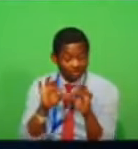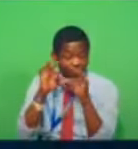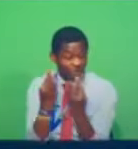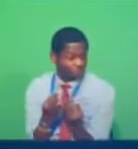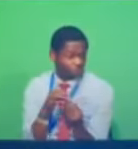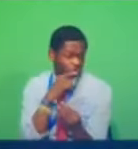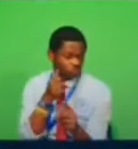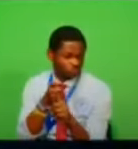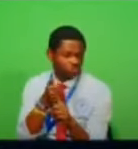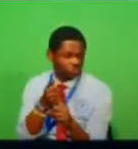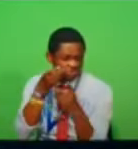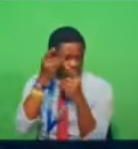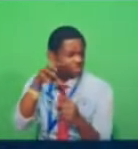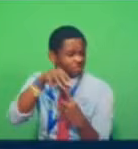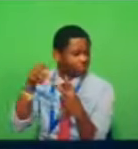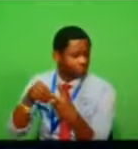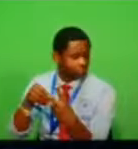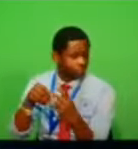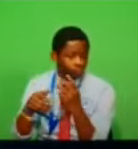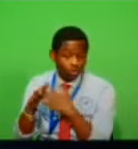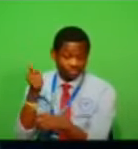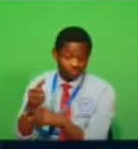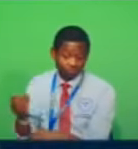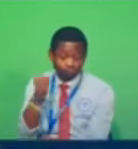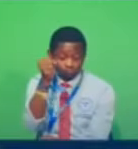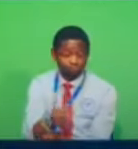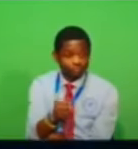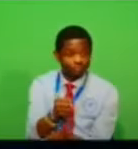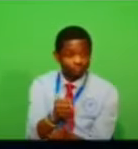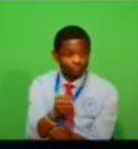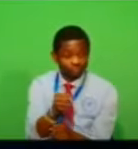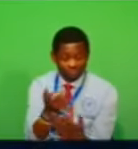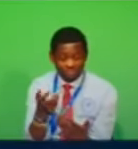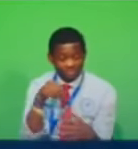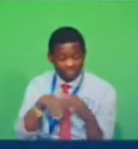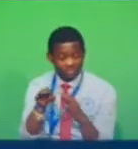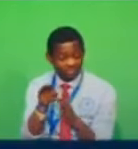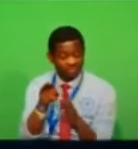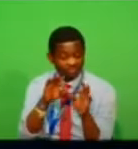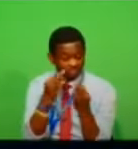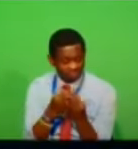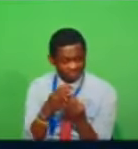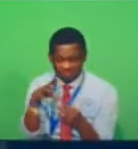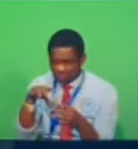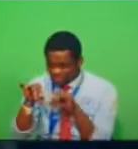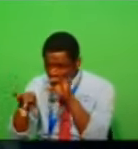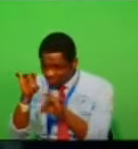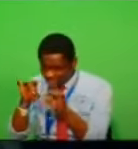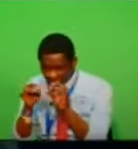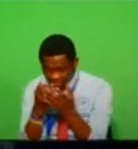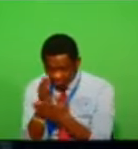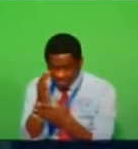God places you there. And so for the family to grow, finding the right spouse is also very important, so that